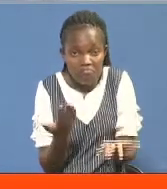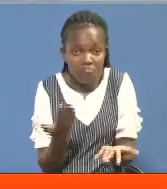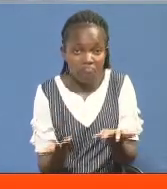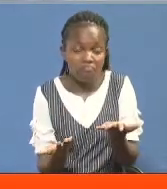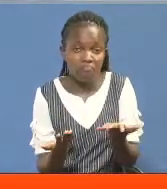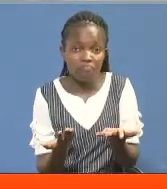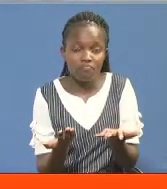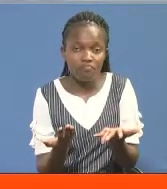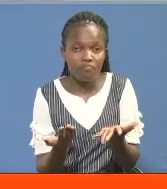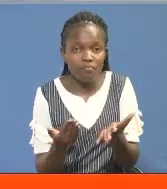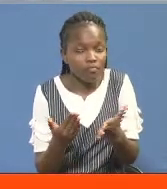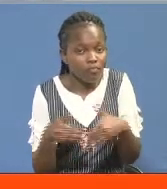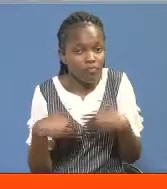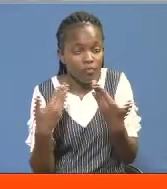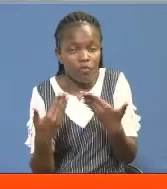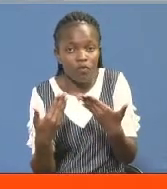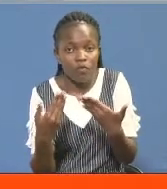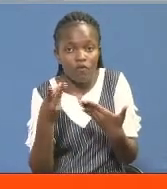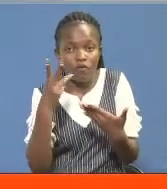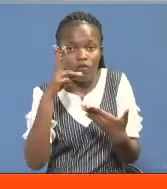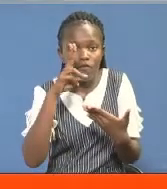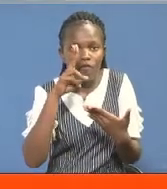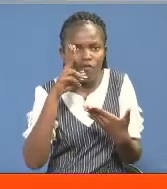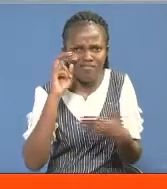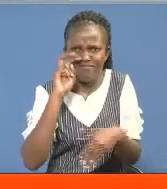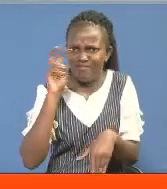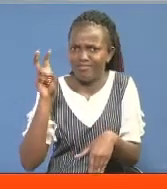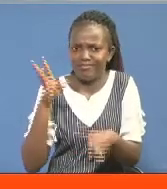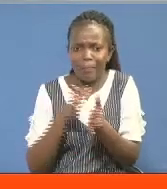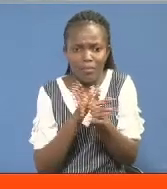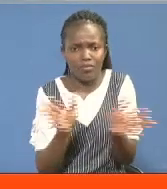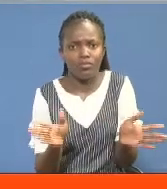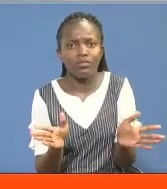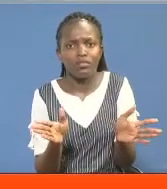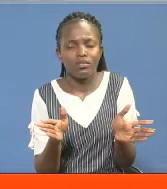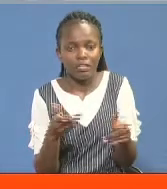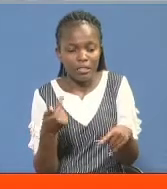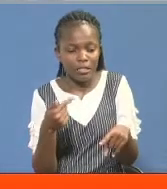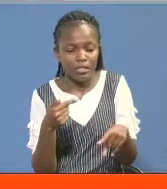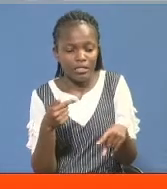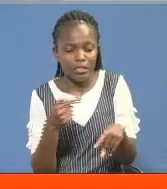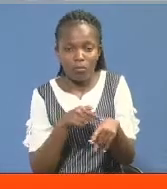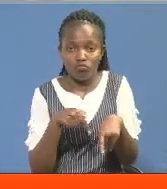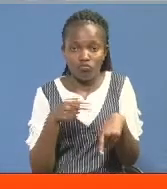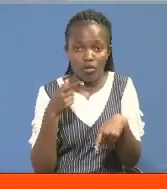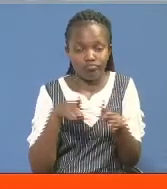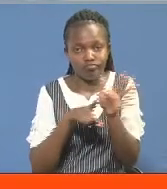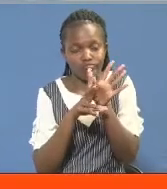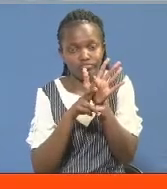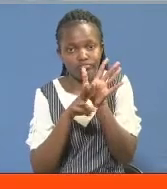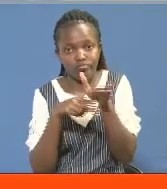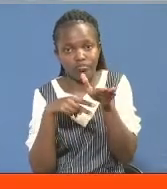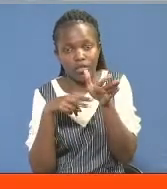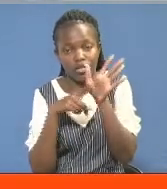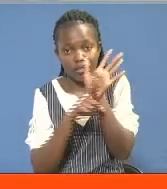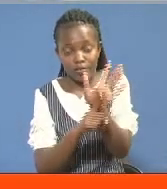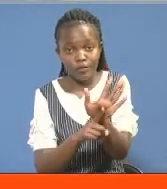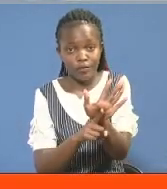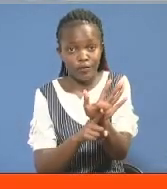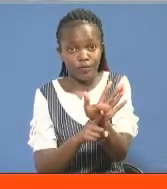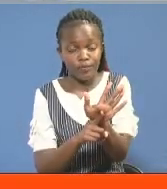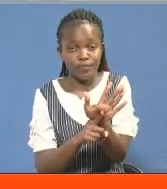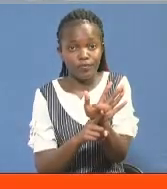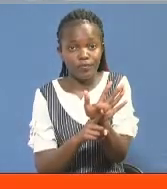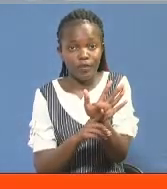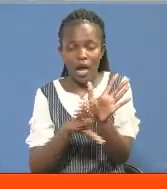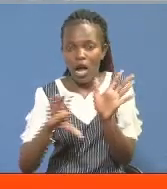to accommodate the views of the public. So when you present a bill to county assemblies, and we know that